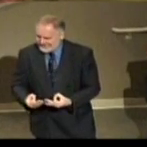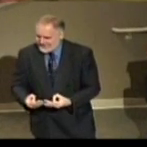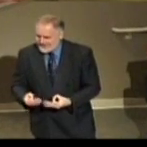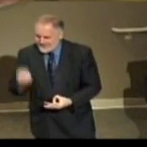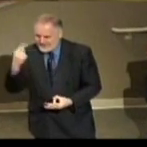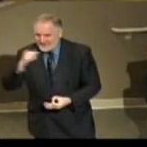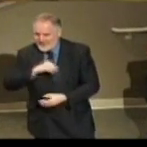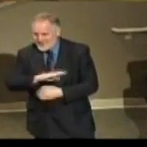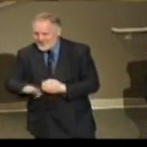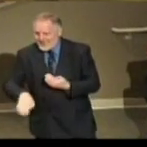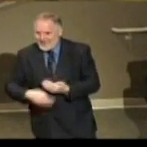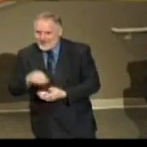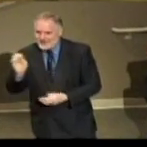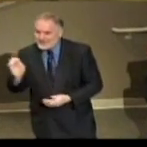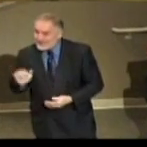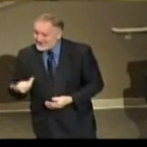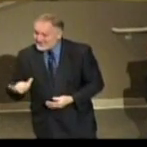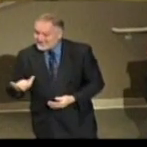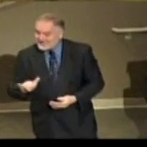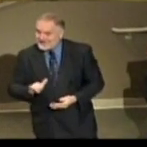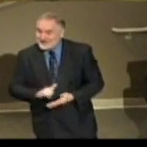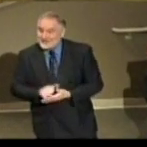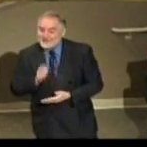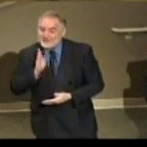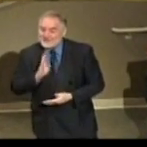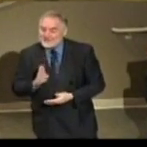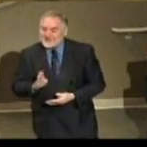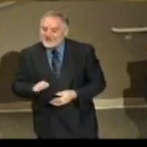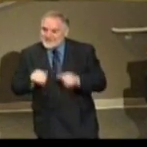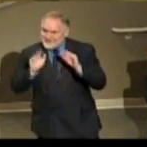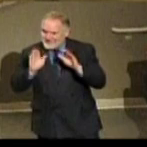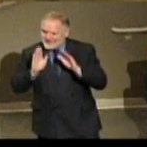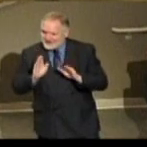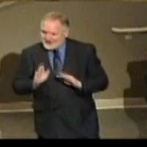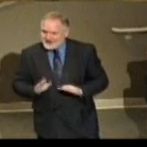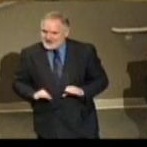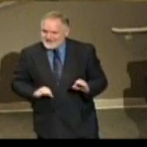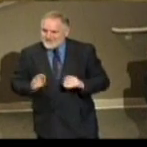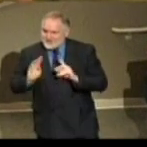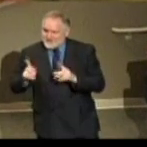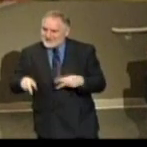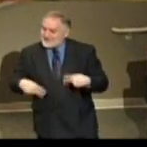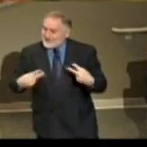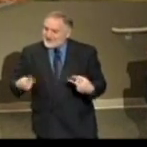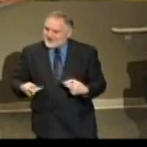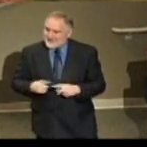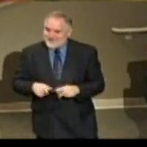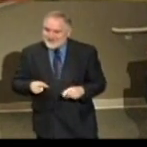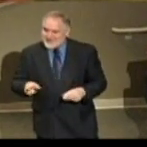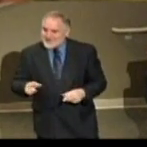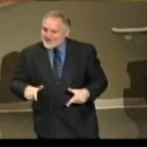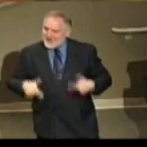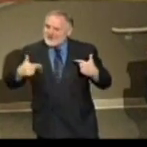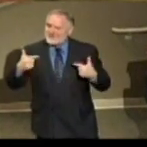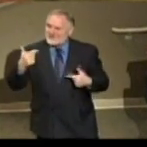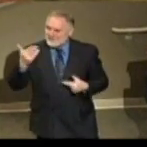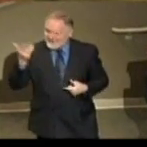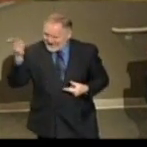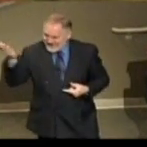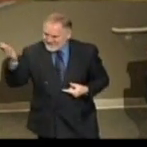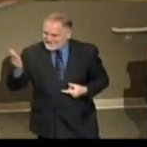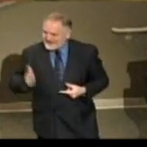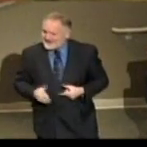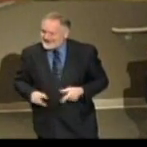for all eternity. It would be phenomenal if you just got to go as a guest, but you're not going as a guest. You're going as